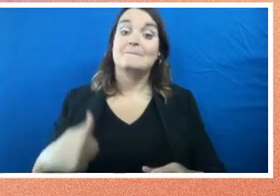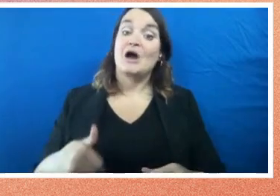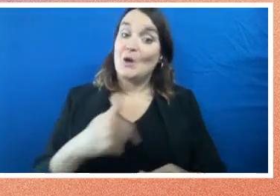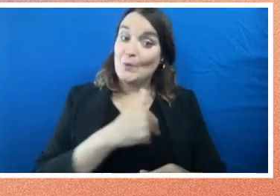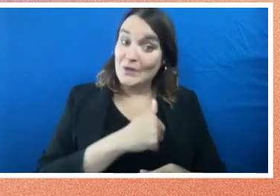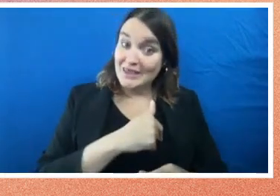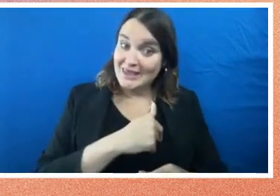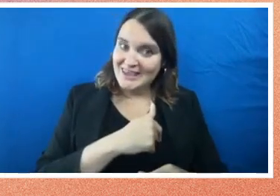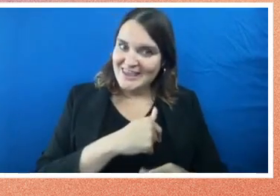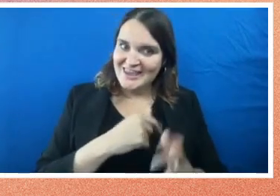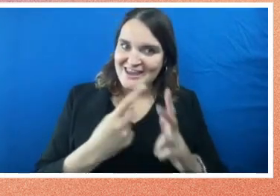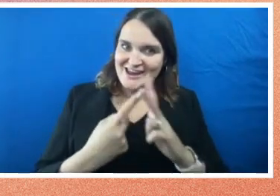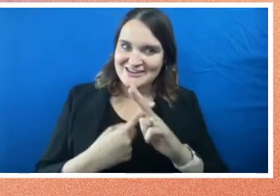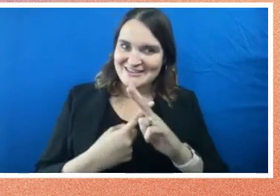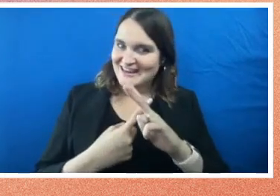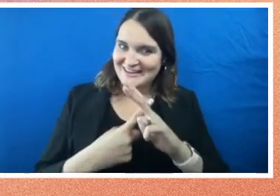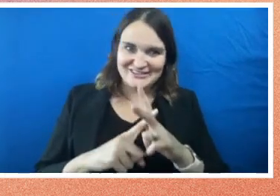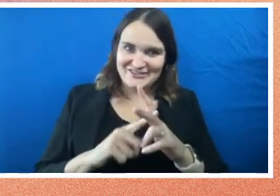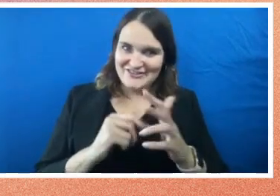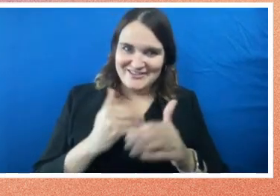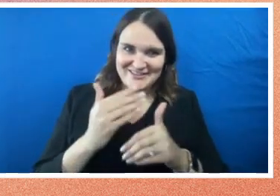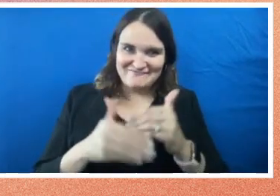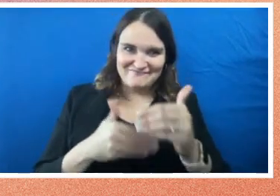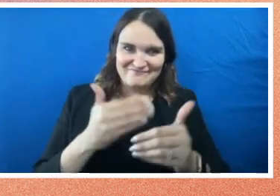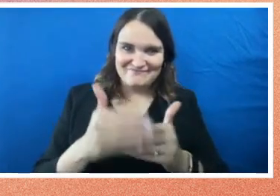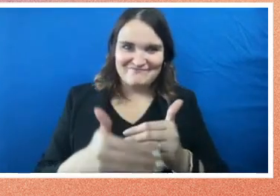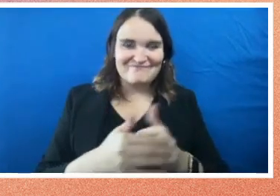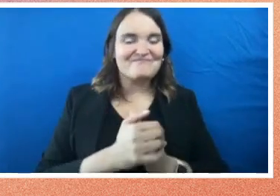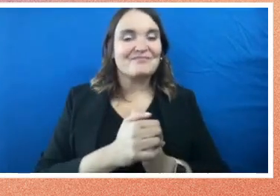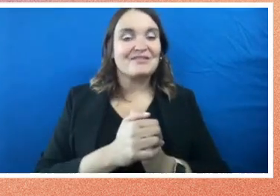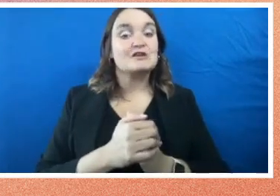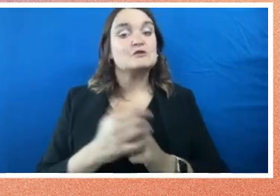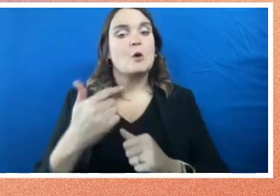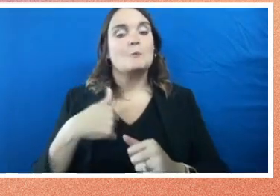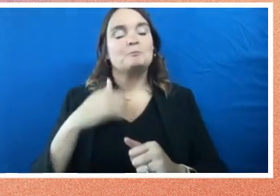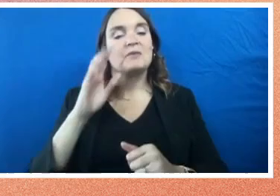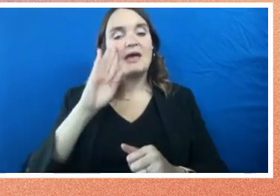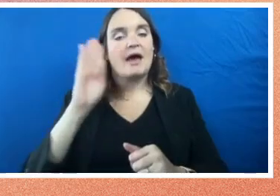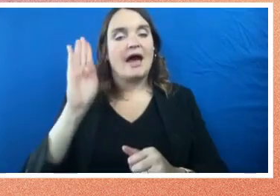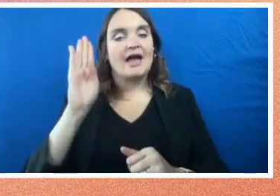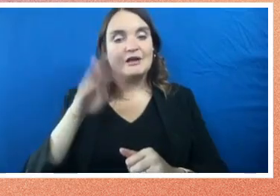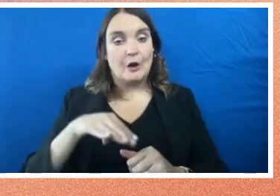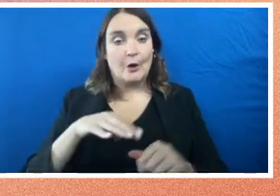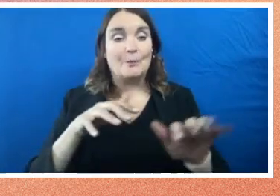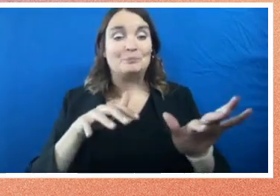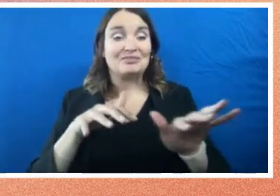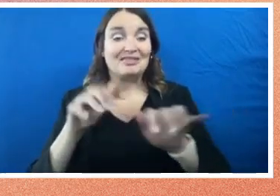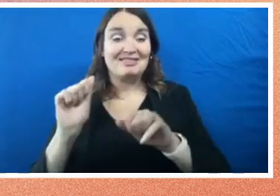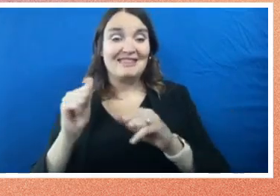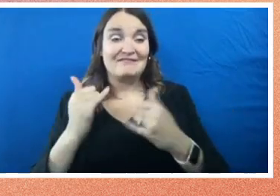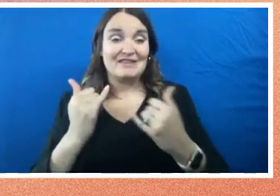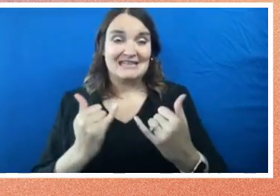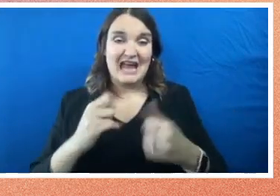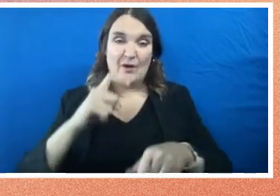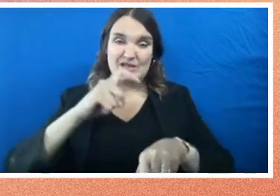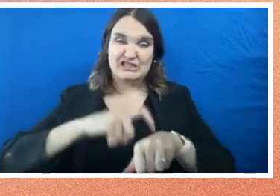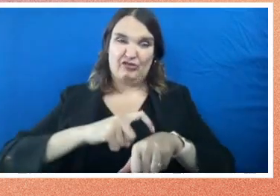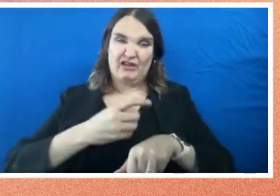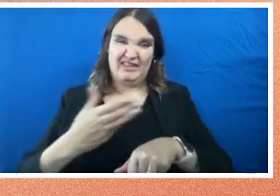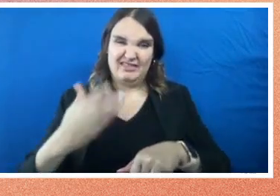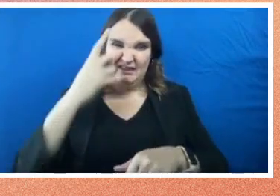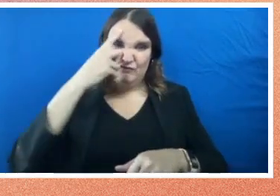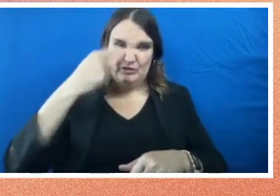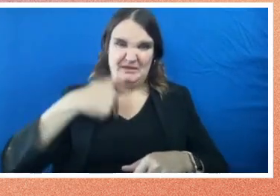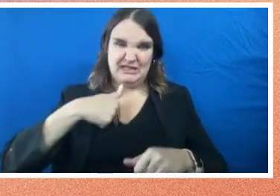just getting started. So while I know leaving now is the right thing for me,